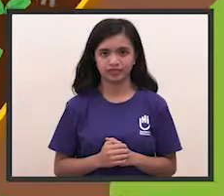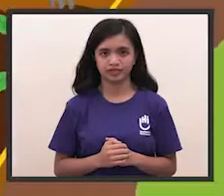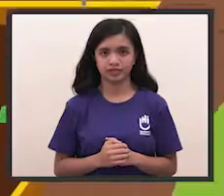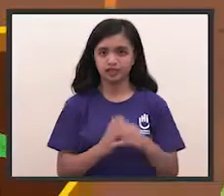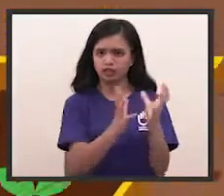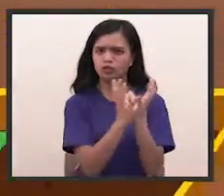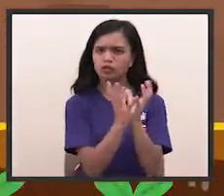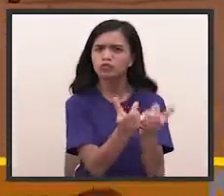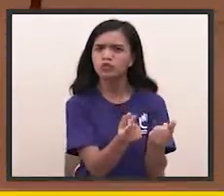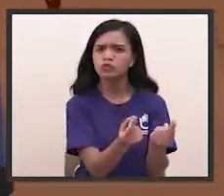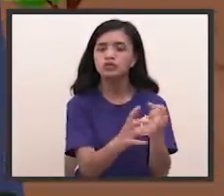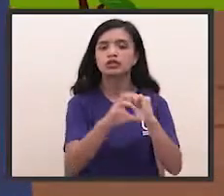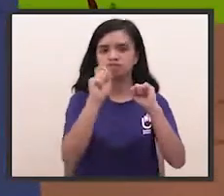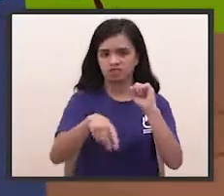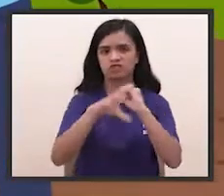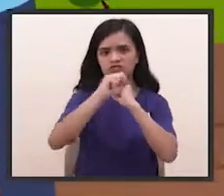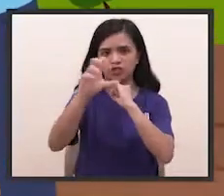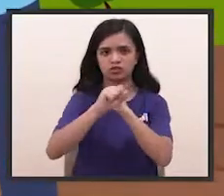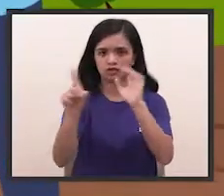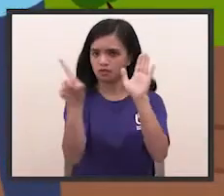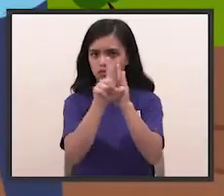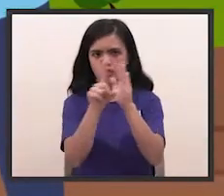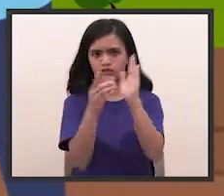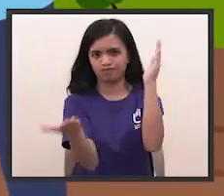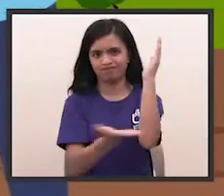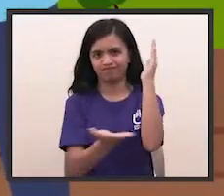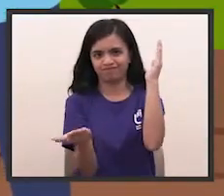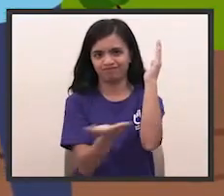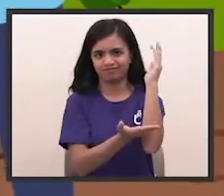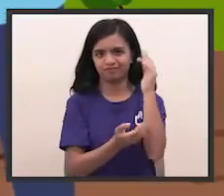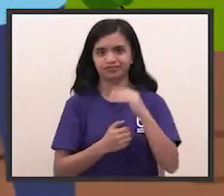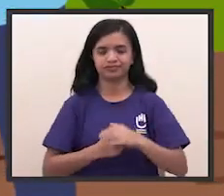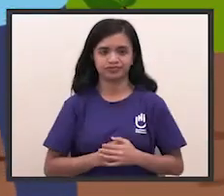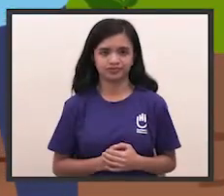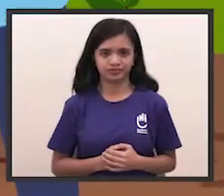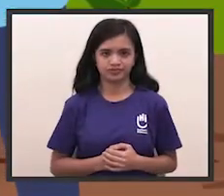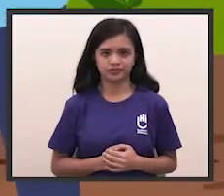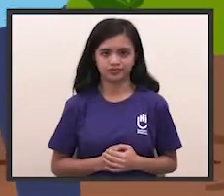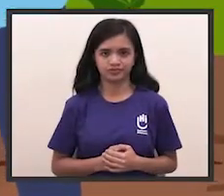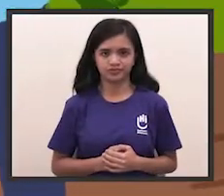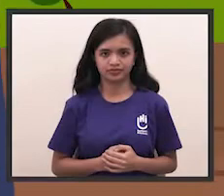The community should promote no cutting down of trees.